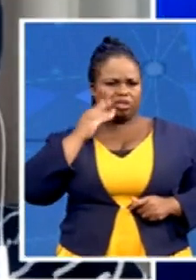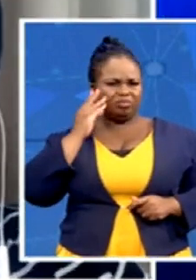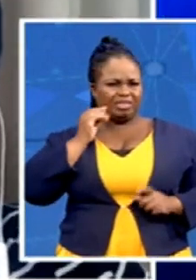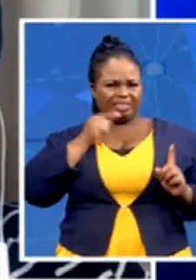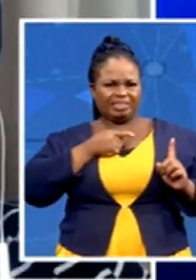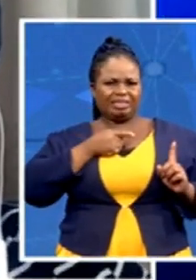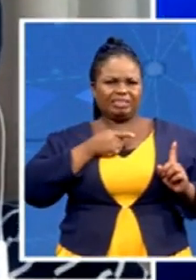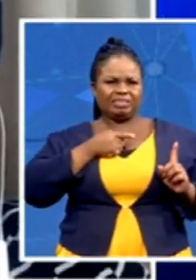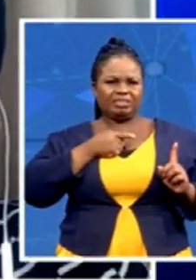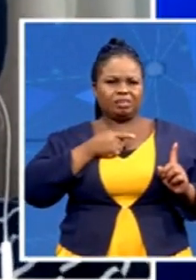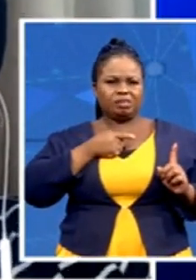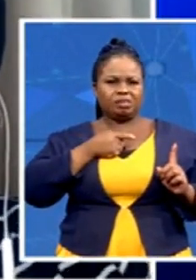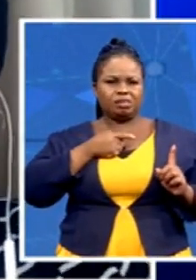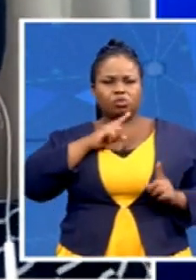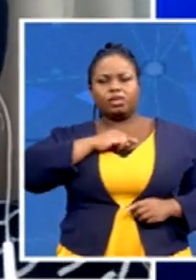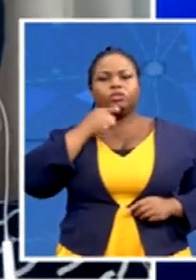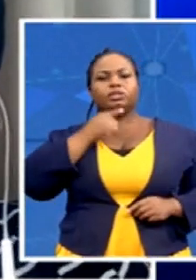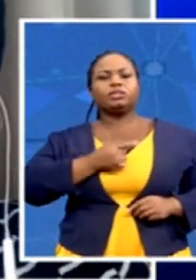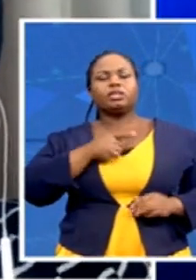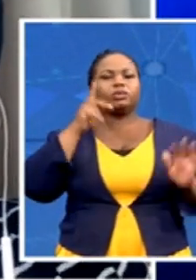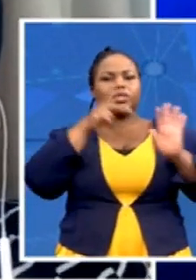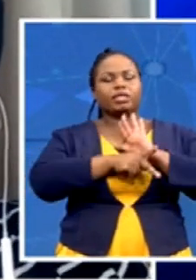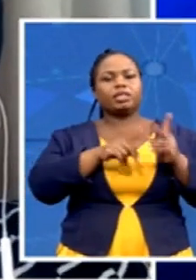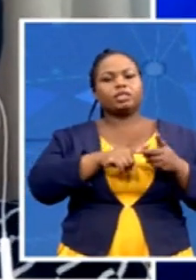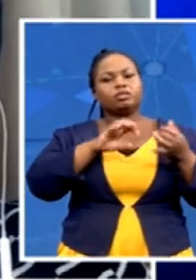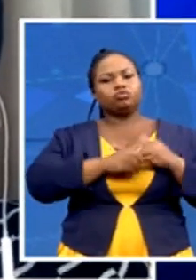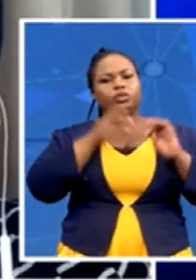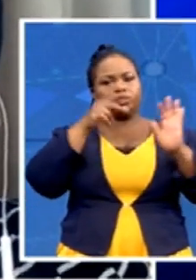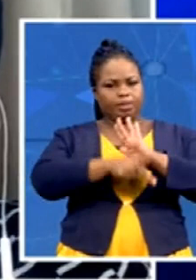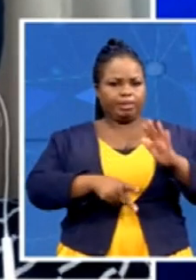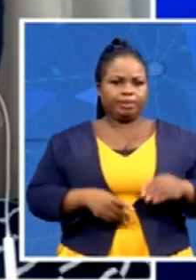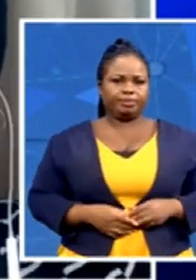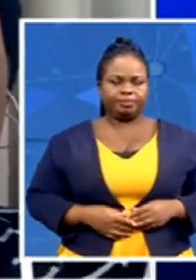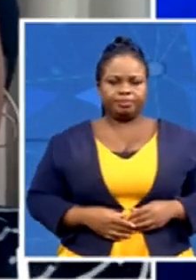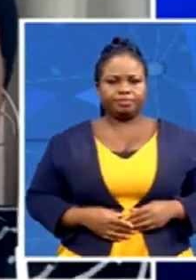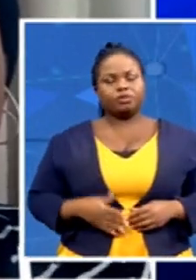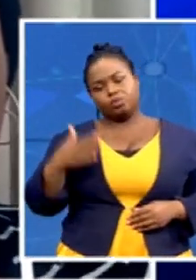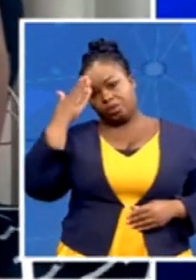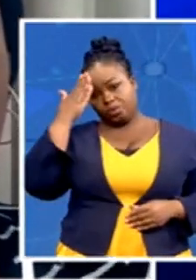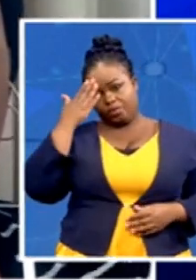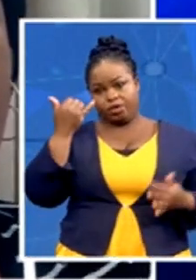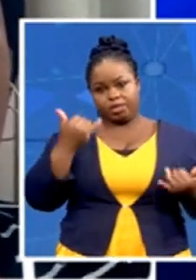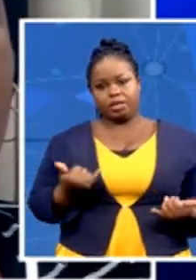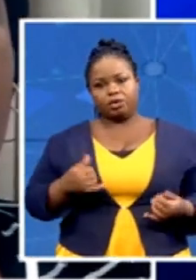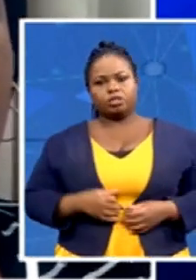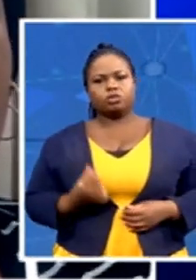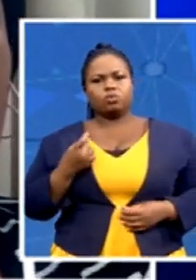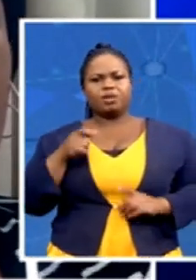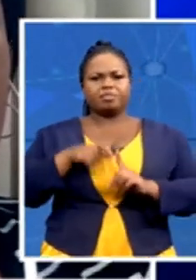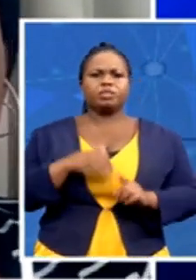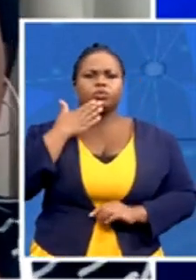torture, you mentioned murder and attempted murder. We do understand at this point that only one person has died. So who are the other victims?